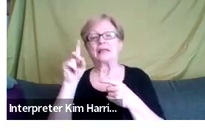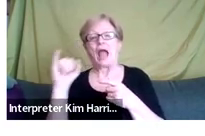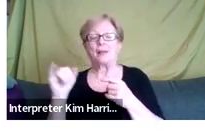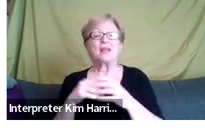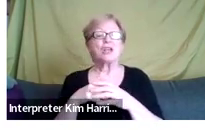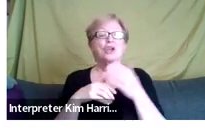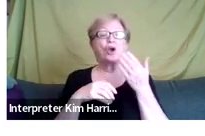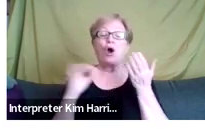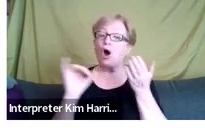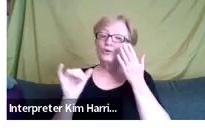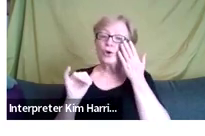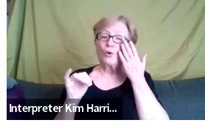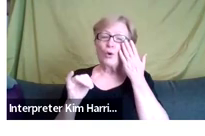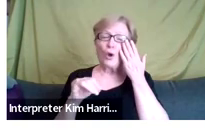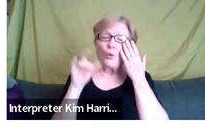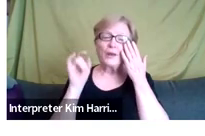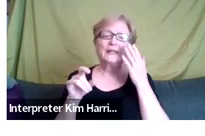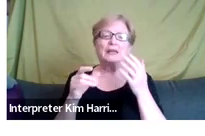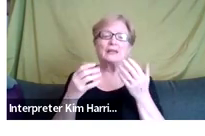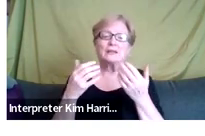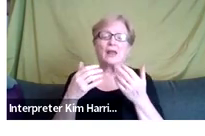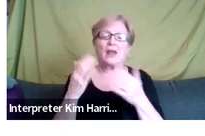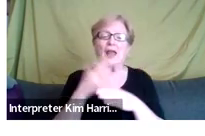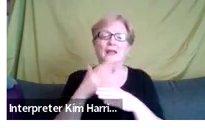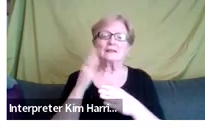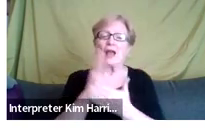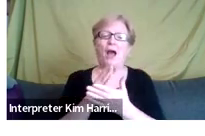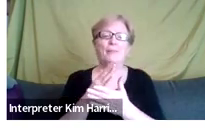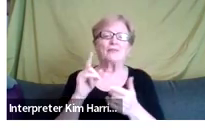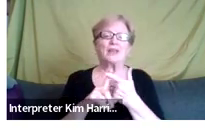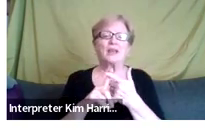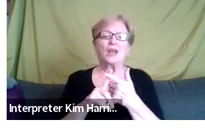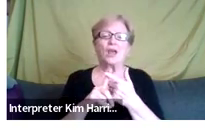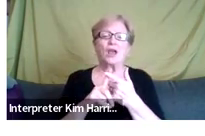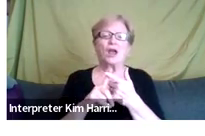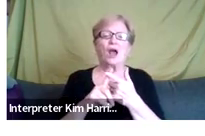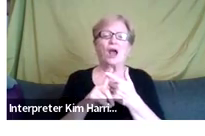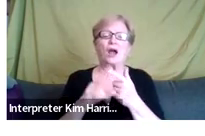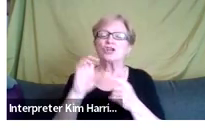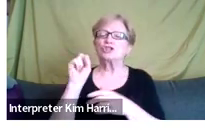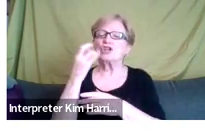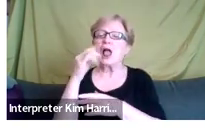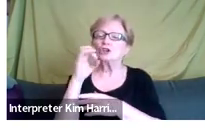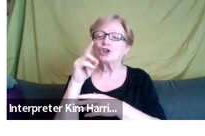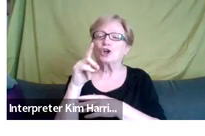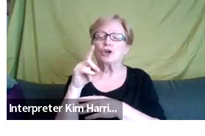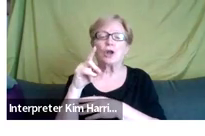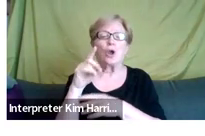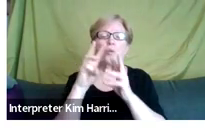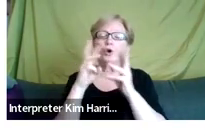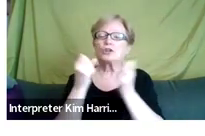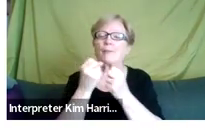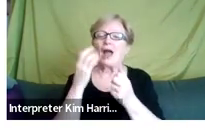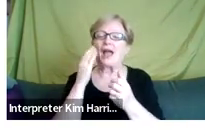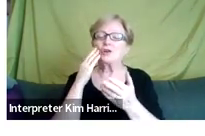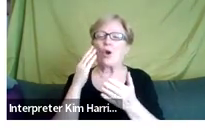to end sheltered workshops. That is, you know, another thing that's given. I know